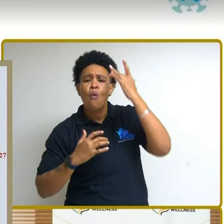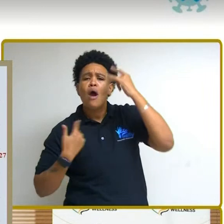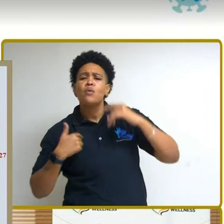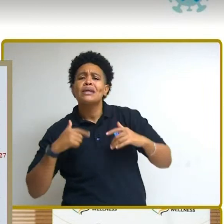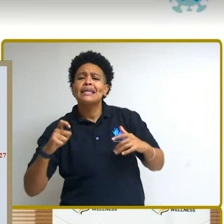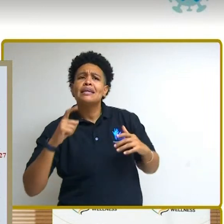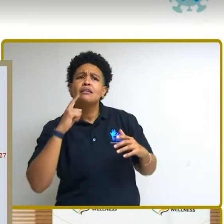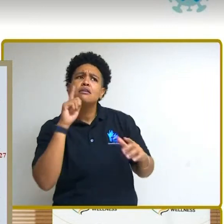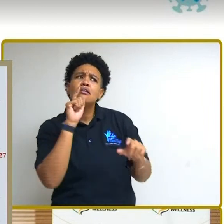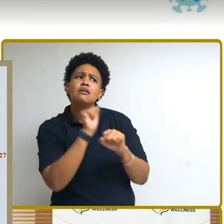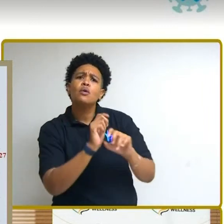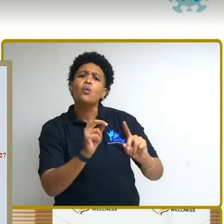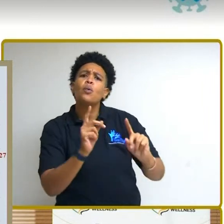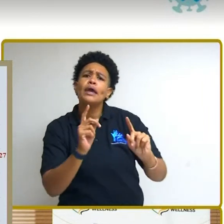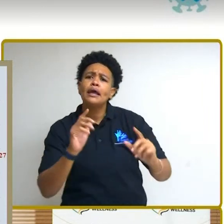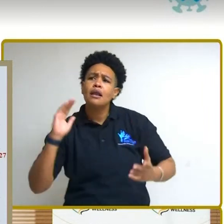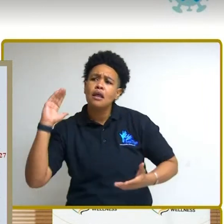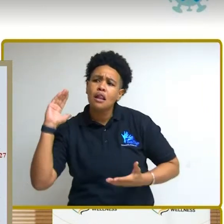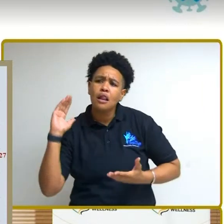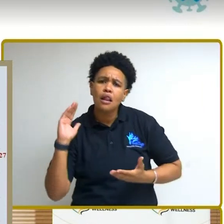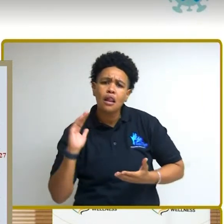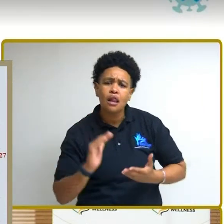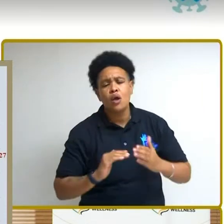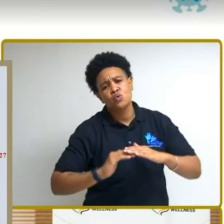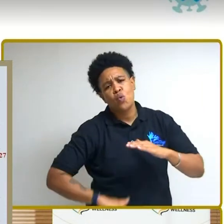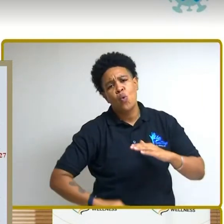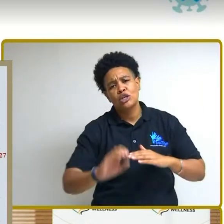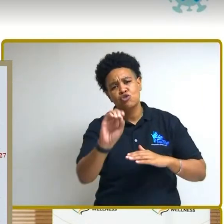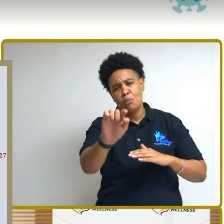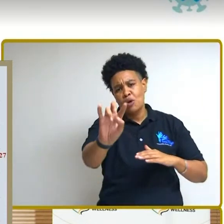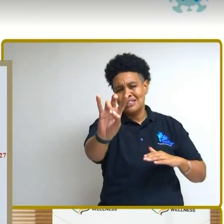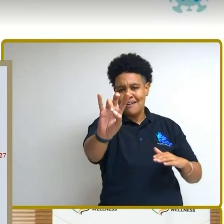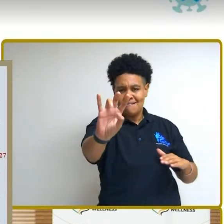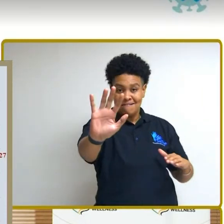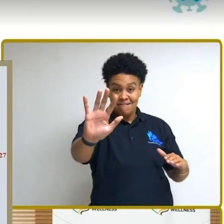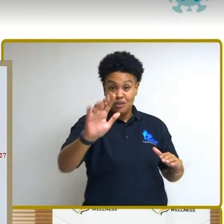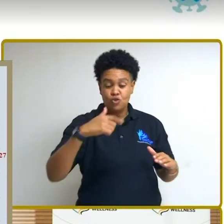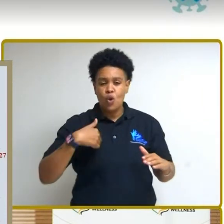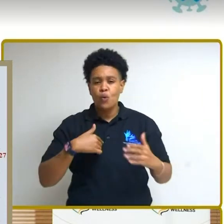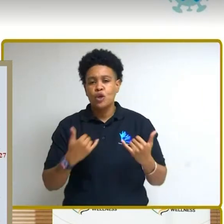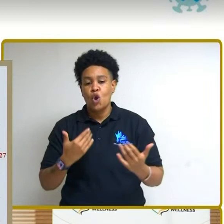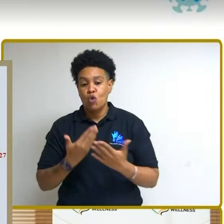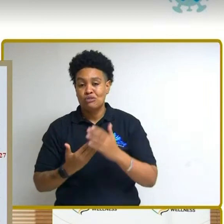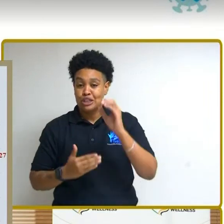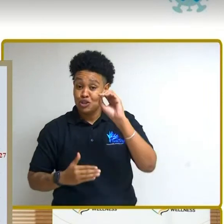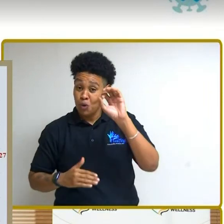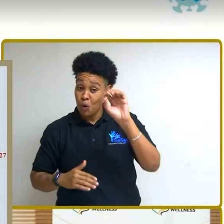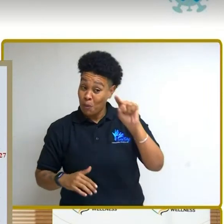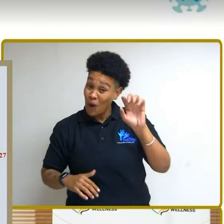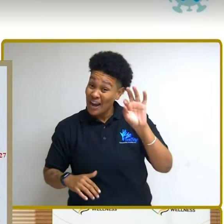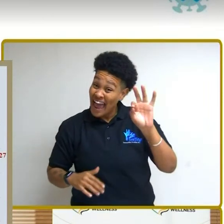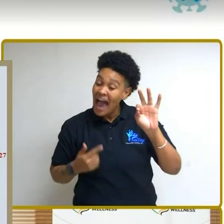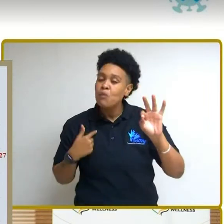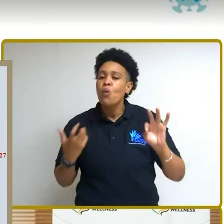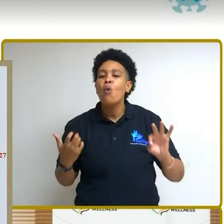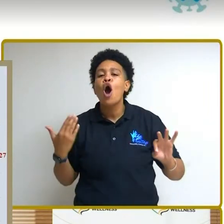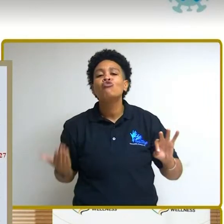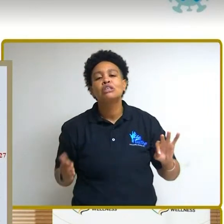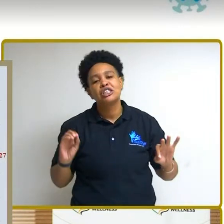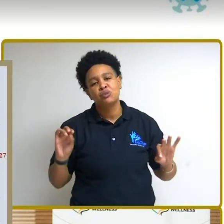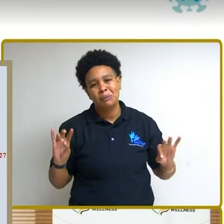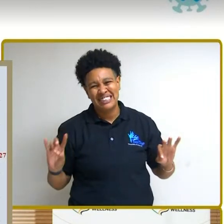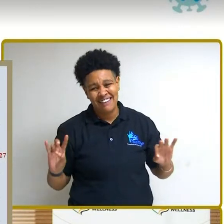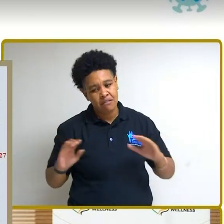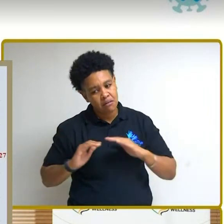need to get it quickly down to as low as 0.7. So we are at 0.9 now, and